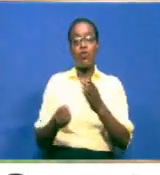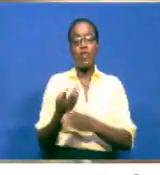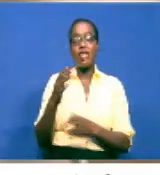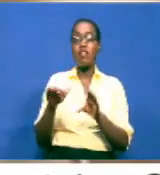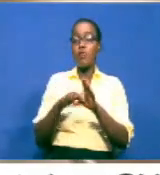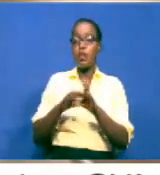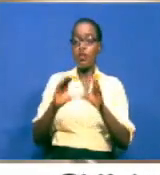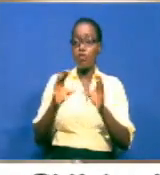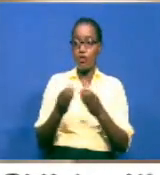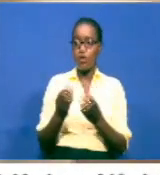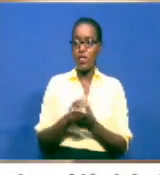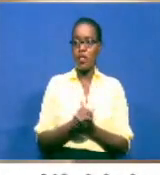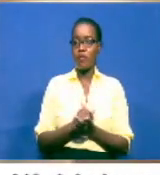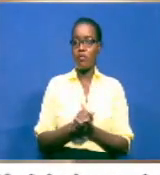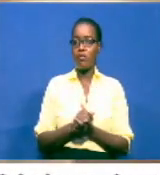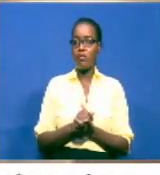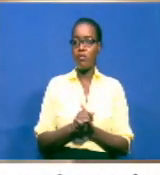community.